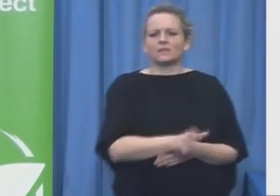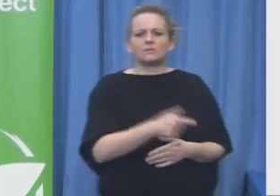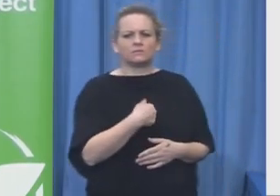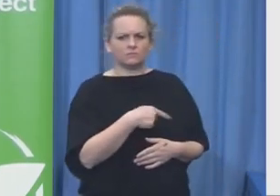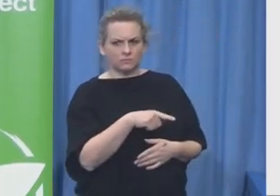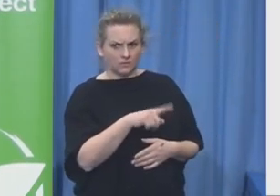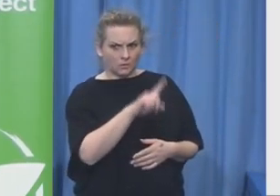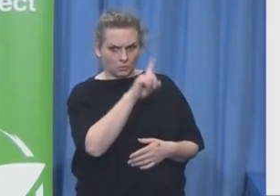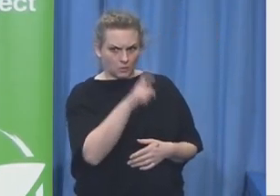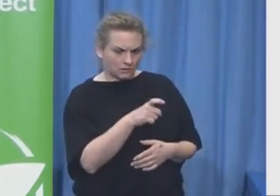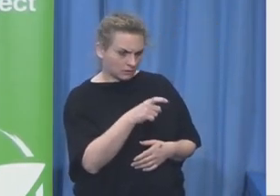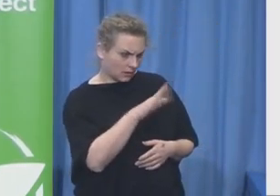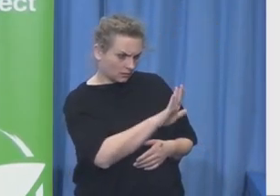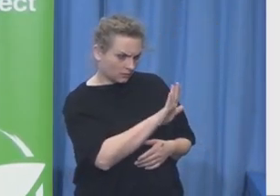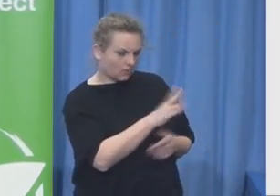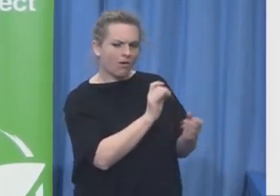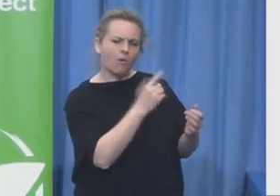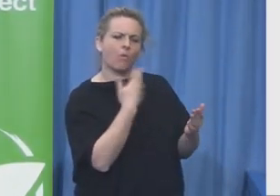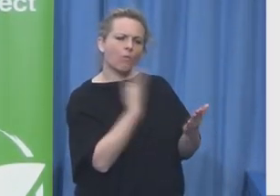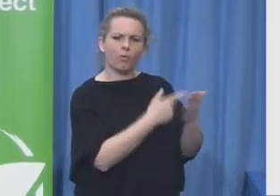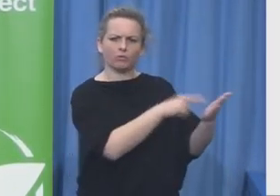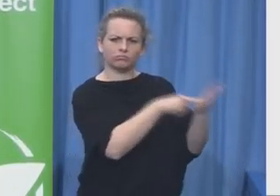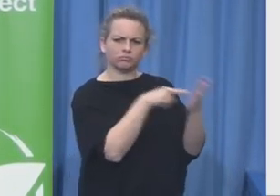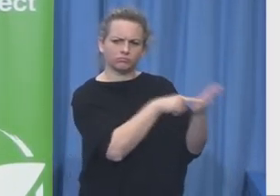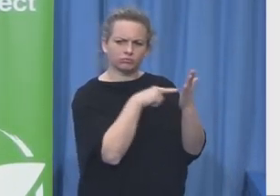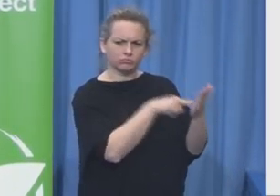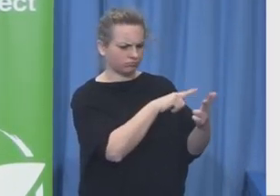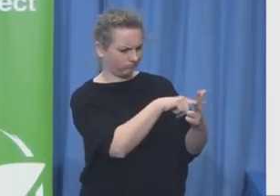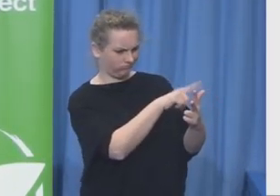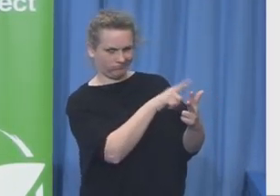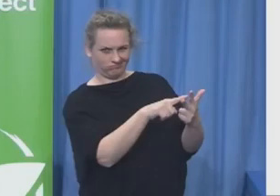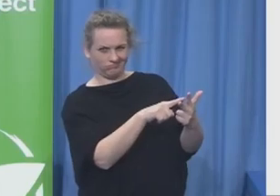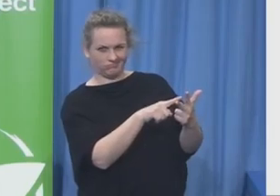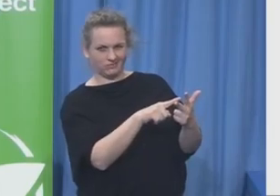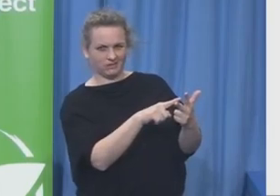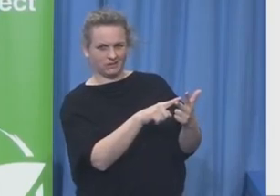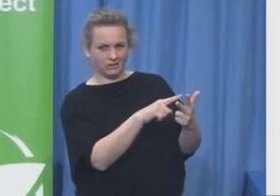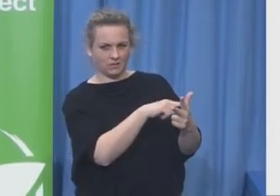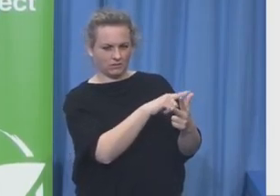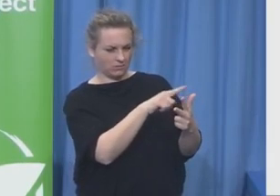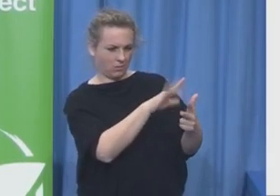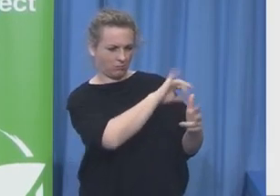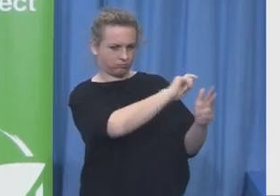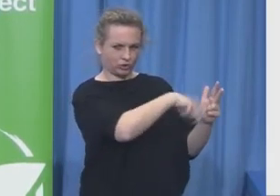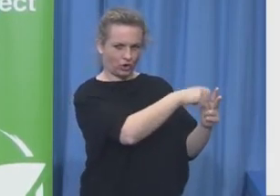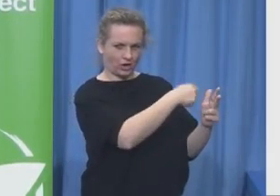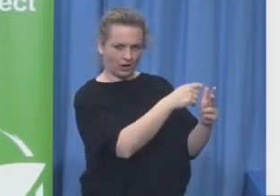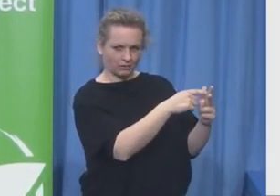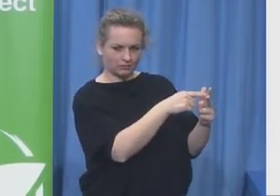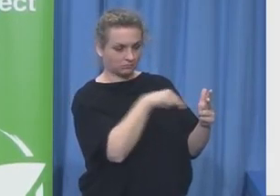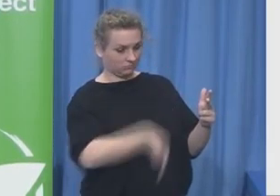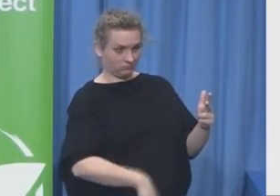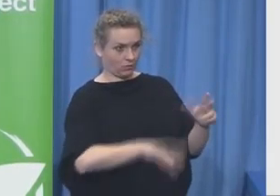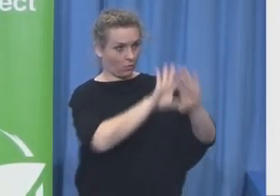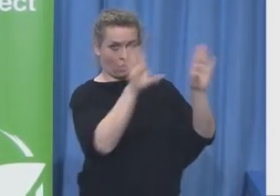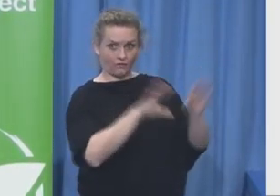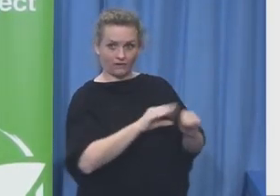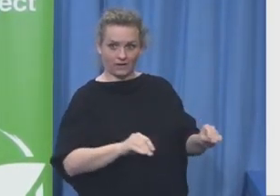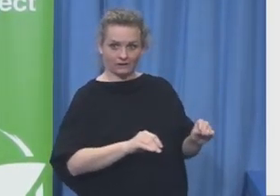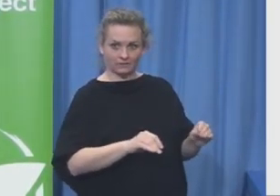because three of the projects that the Zero Project Conference has recognized this year as innovative are projects